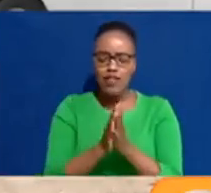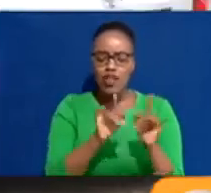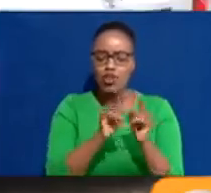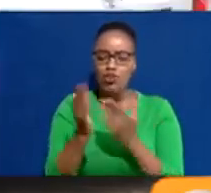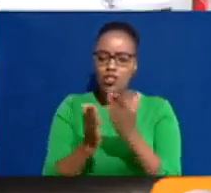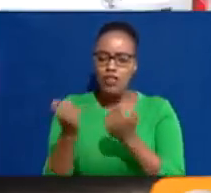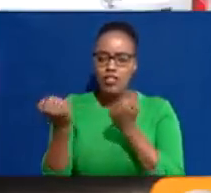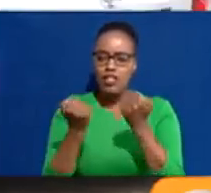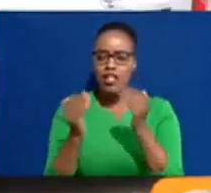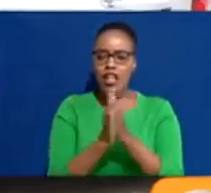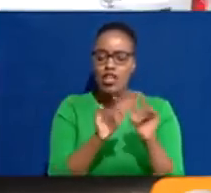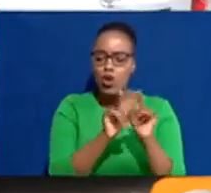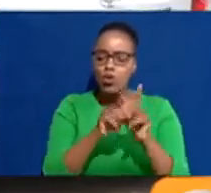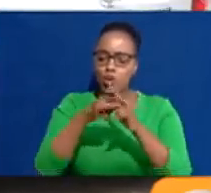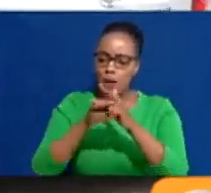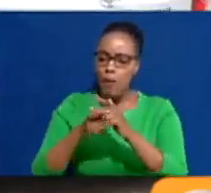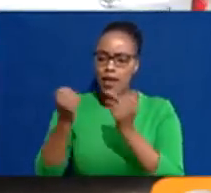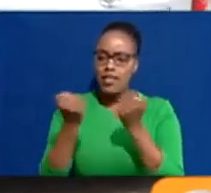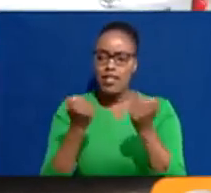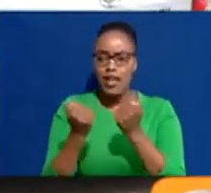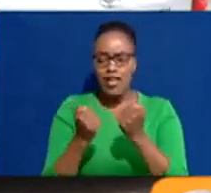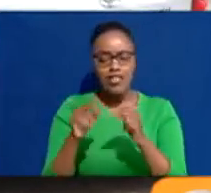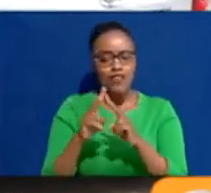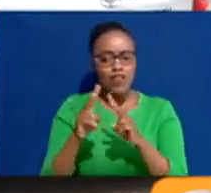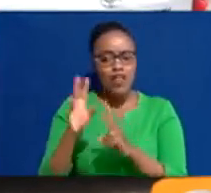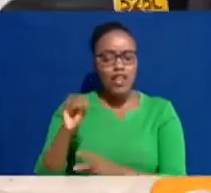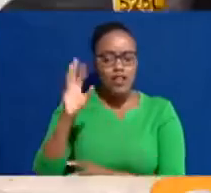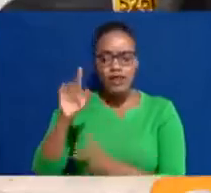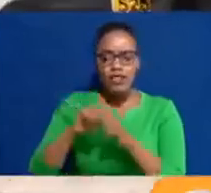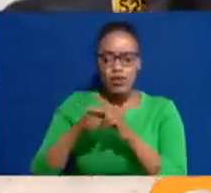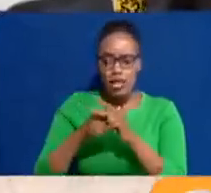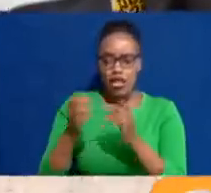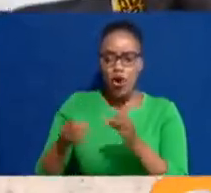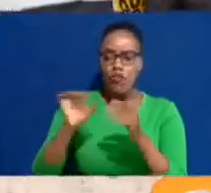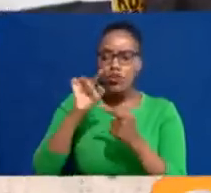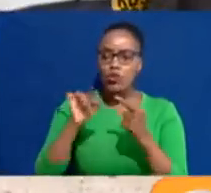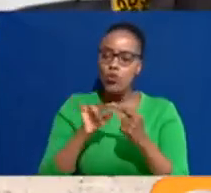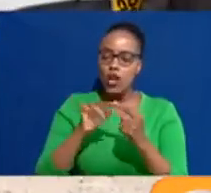cars and repairs for vehicles. The strike is expected to begin officially